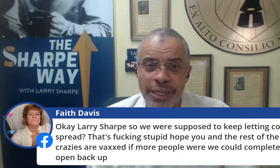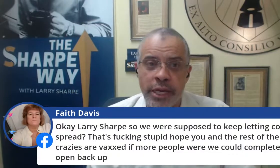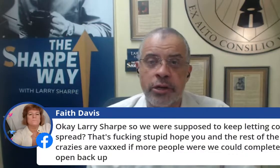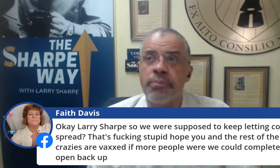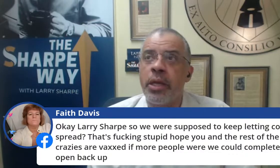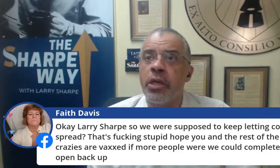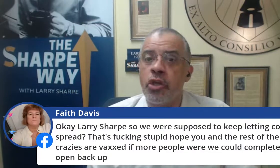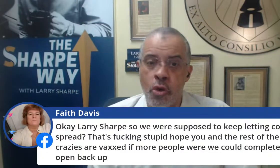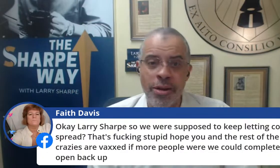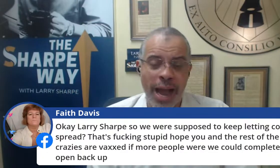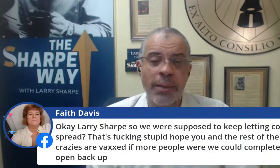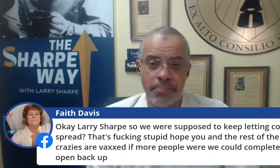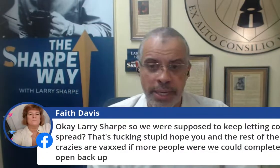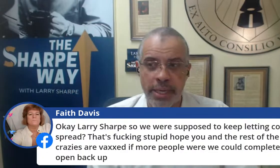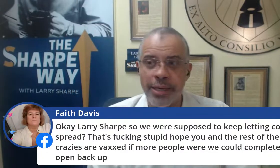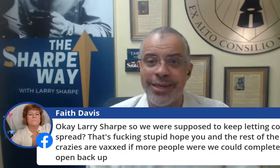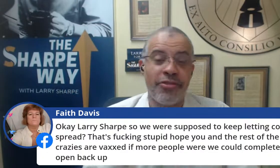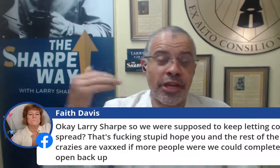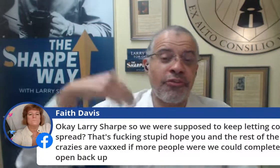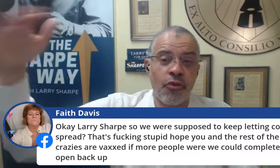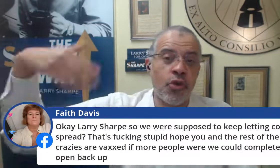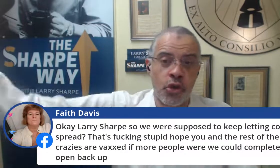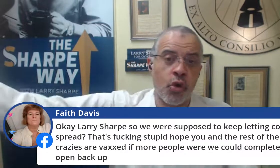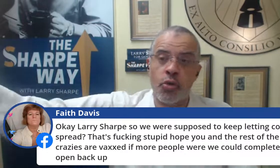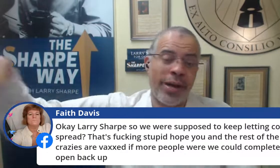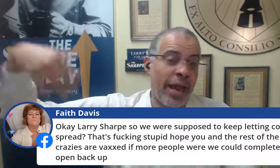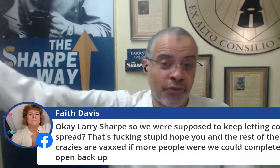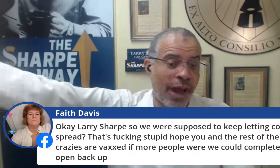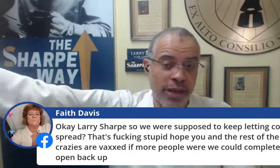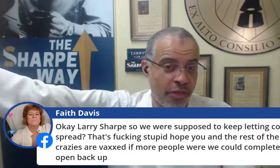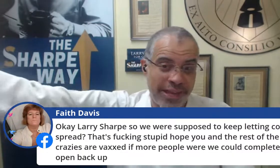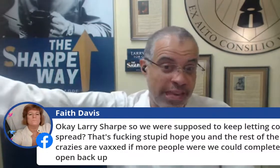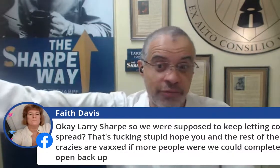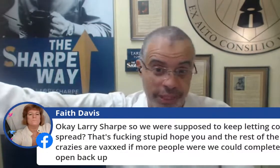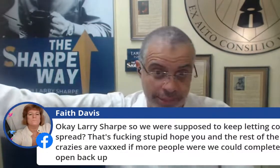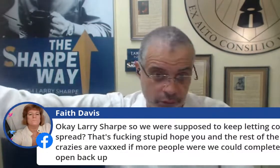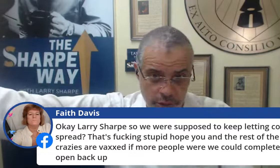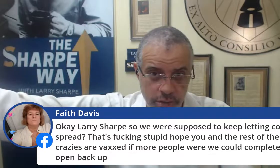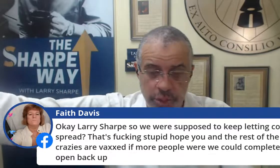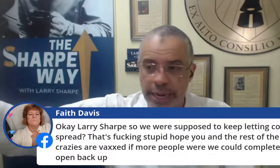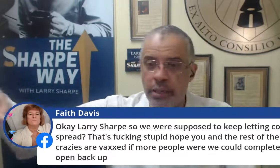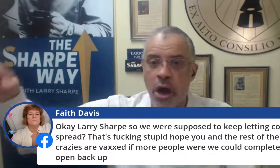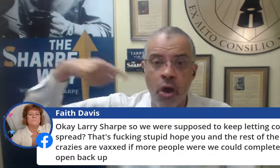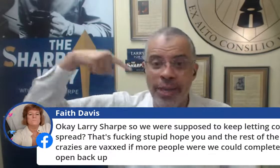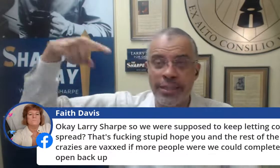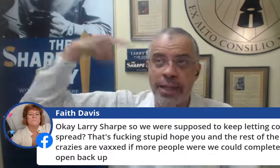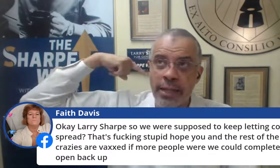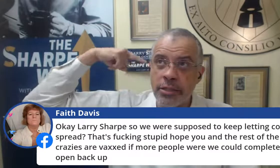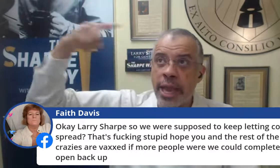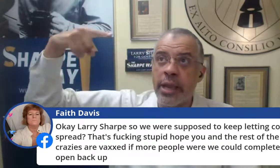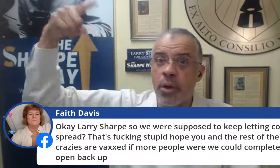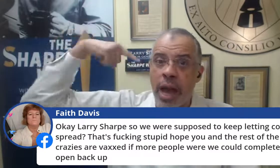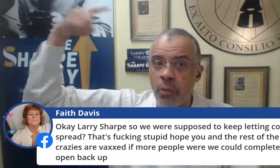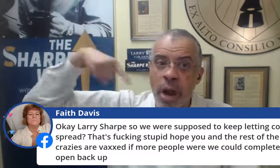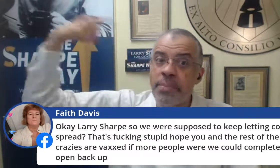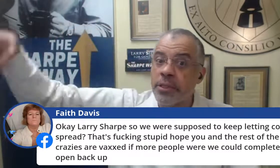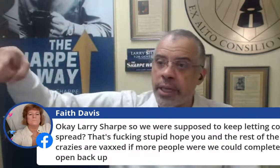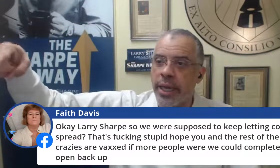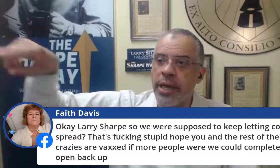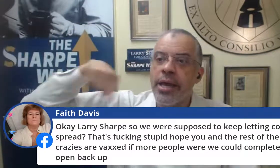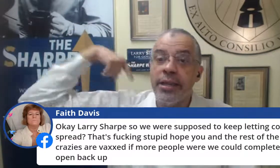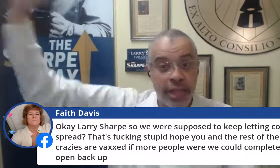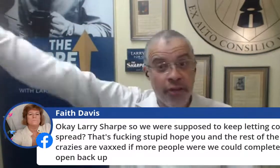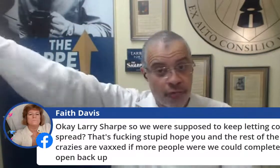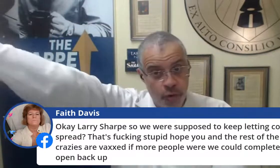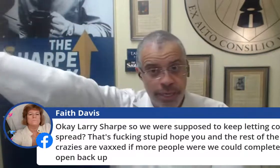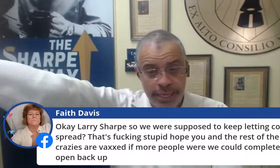People just hear you're not me, therefore you're whatever I think evil is. Right? Oh, he's not saying what I want him to